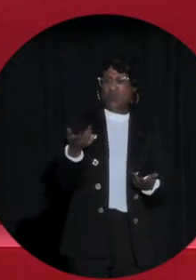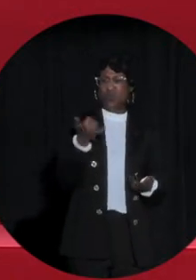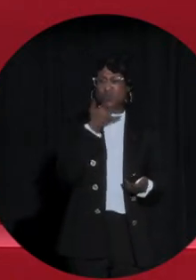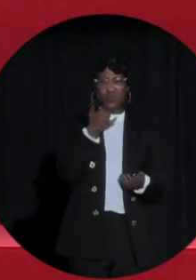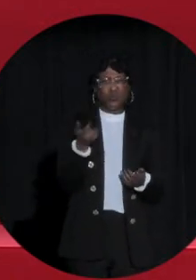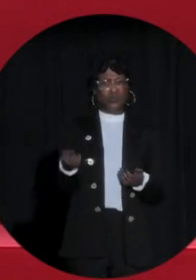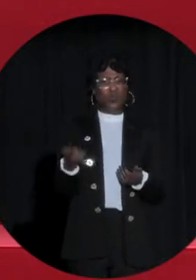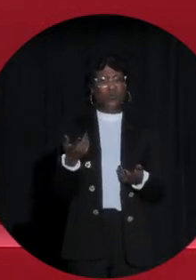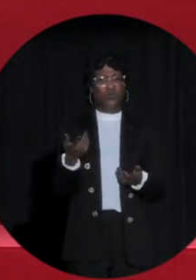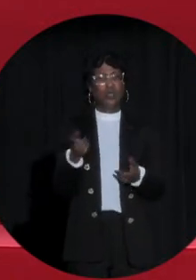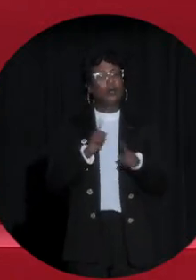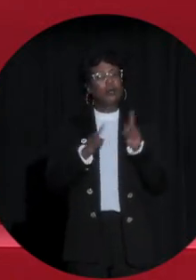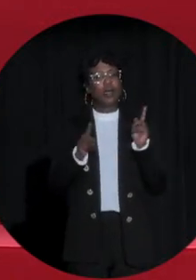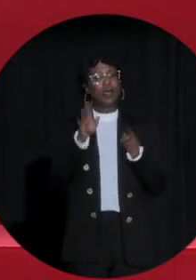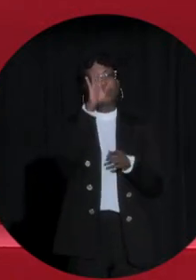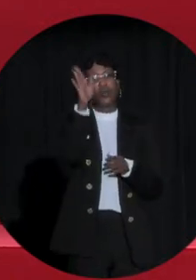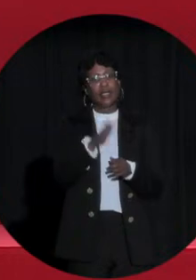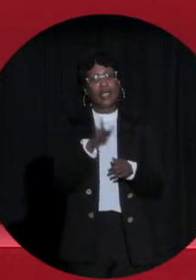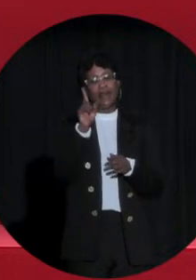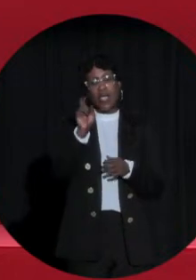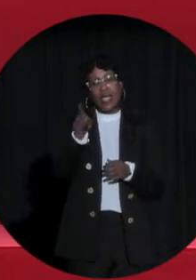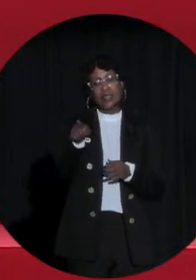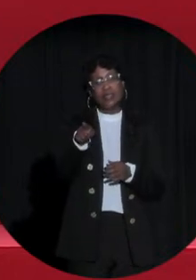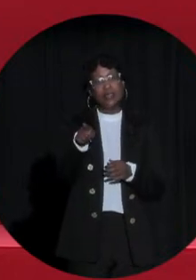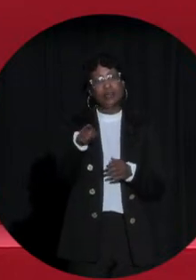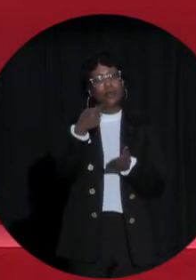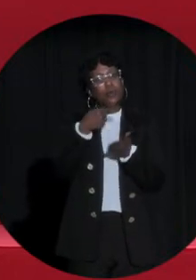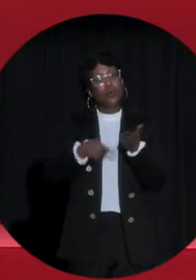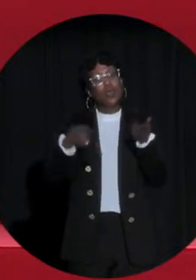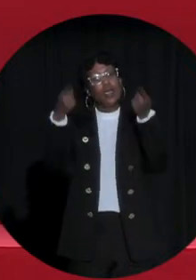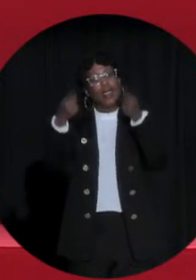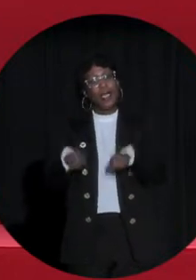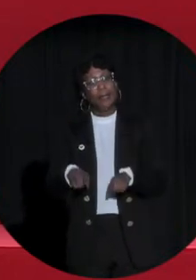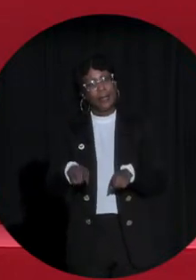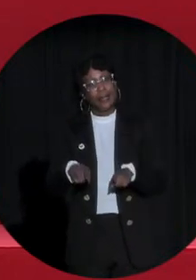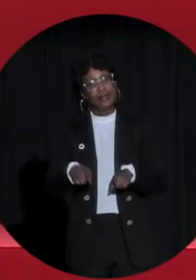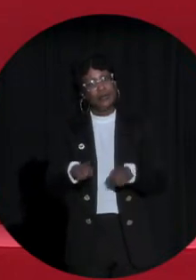the all-important question, "What happened to you?"